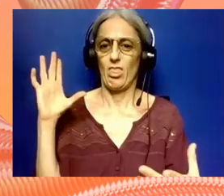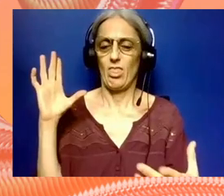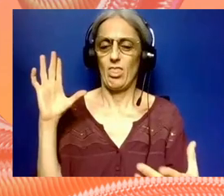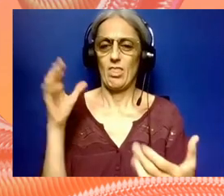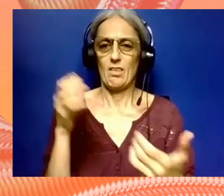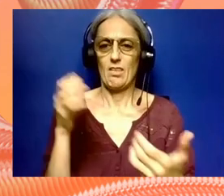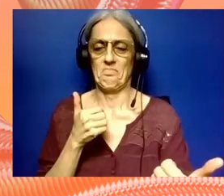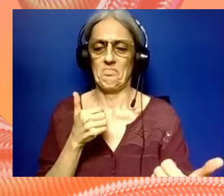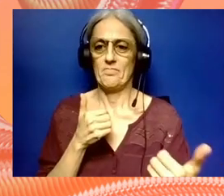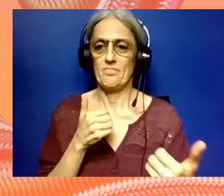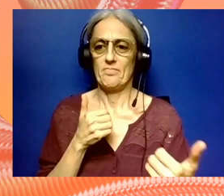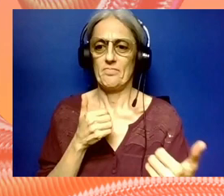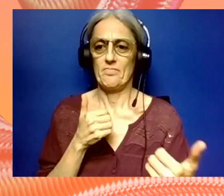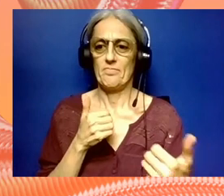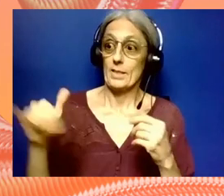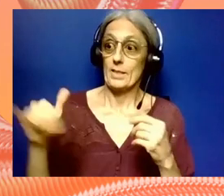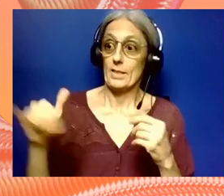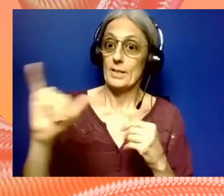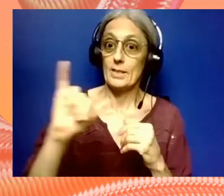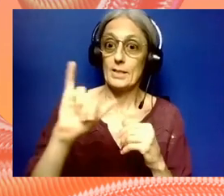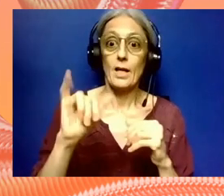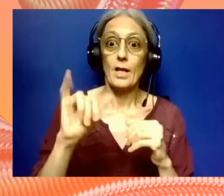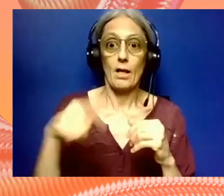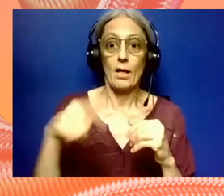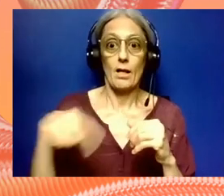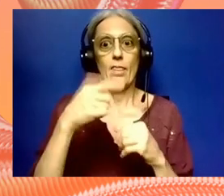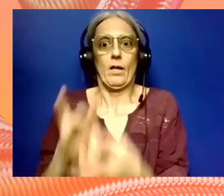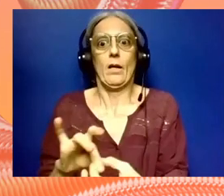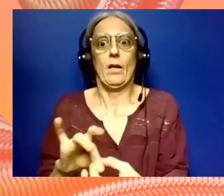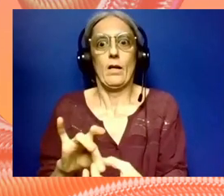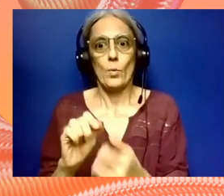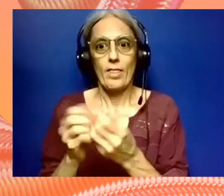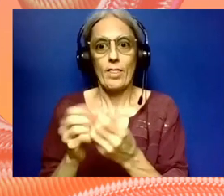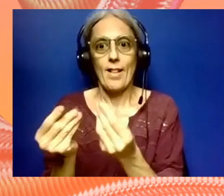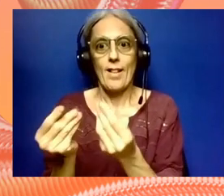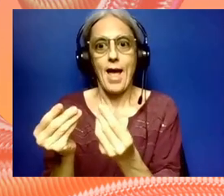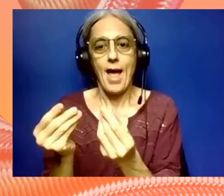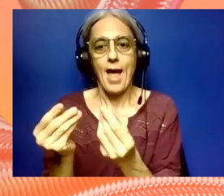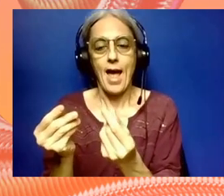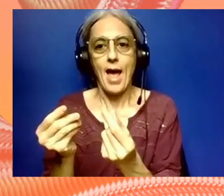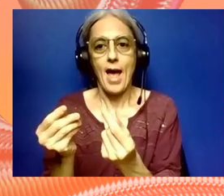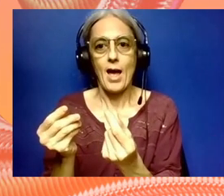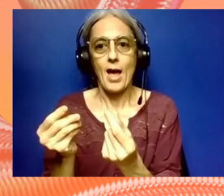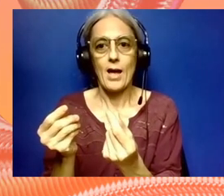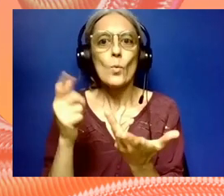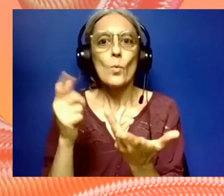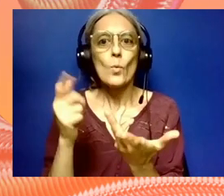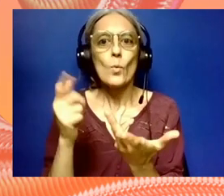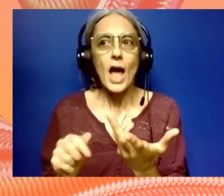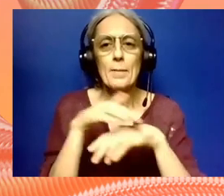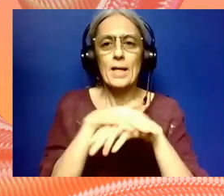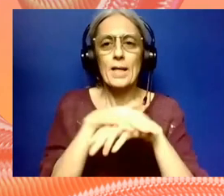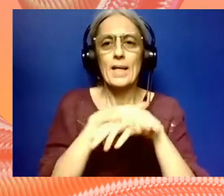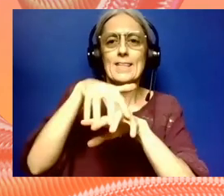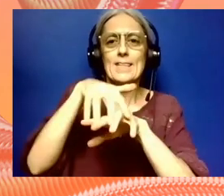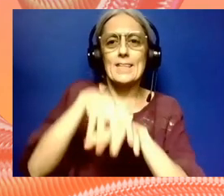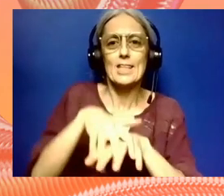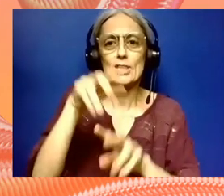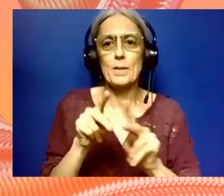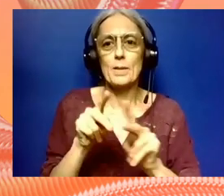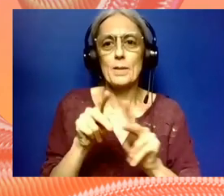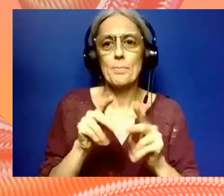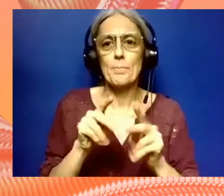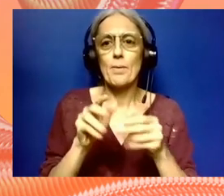still have that connection to land, right? Like, oh, there's a reason we're meant to orient towards Indigenous leadership, because there's an